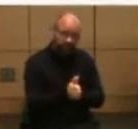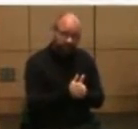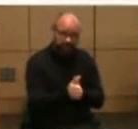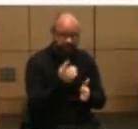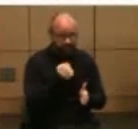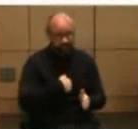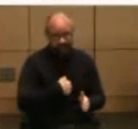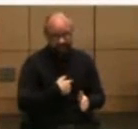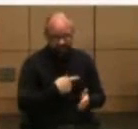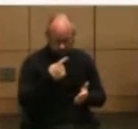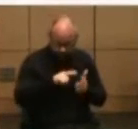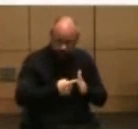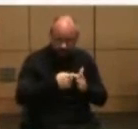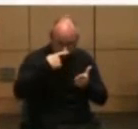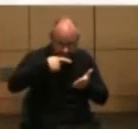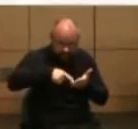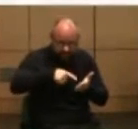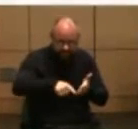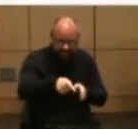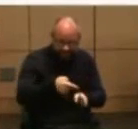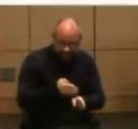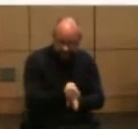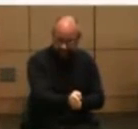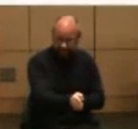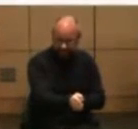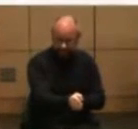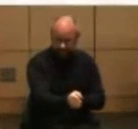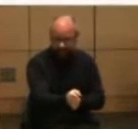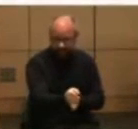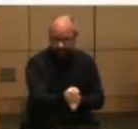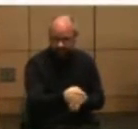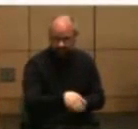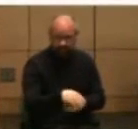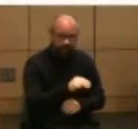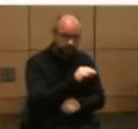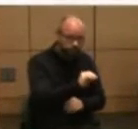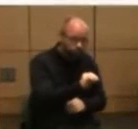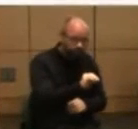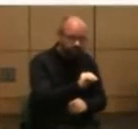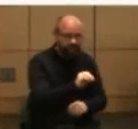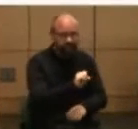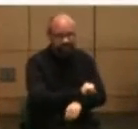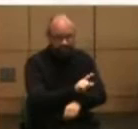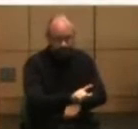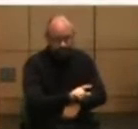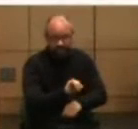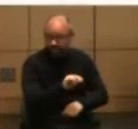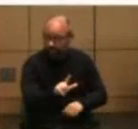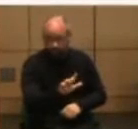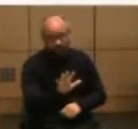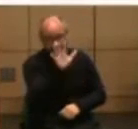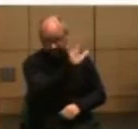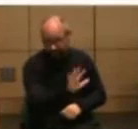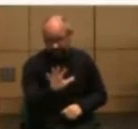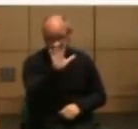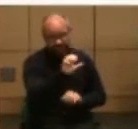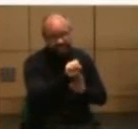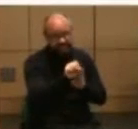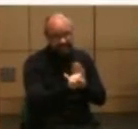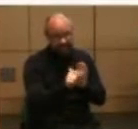whole investigation of this area is in Missouri and Illinois, the state